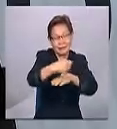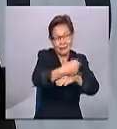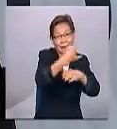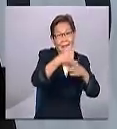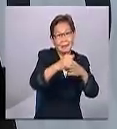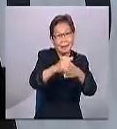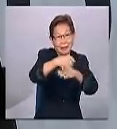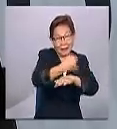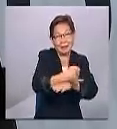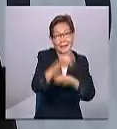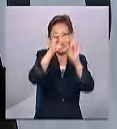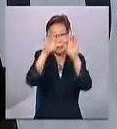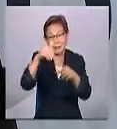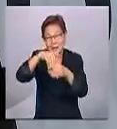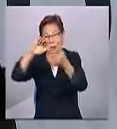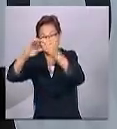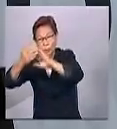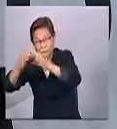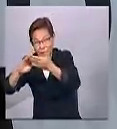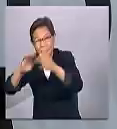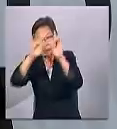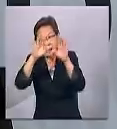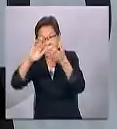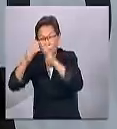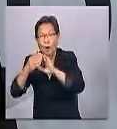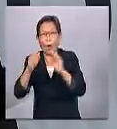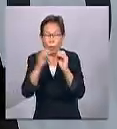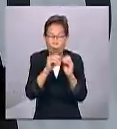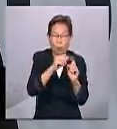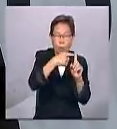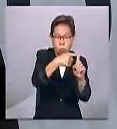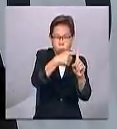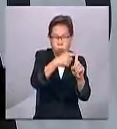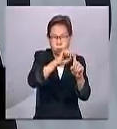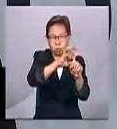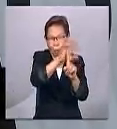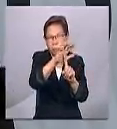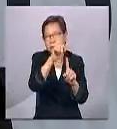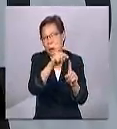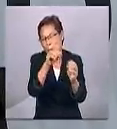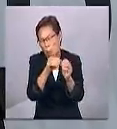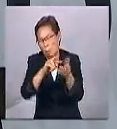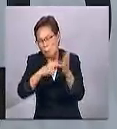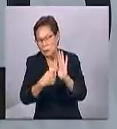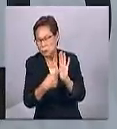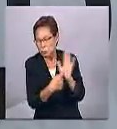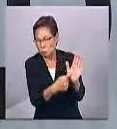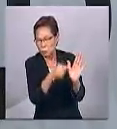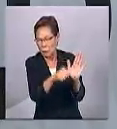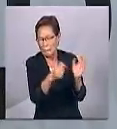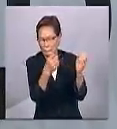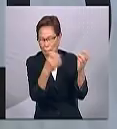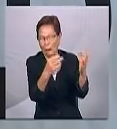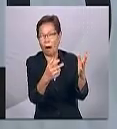know, if you are doing the test in the community and there's more positive cases be detected, that shows that there's a sign that there are many